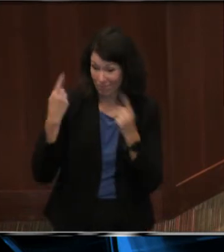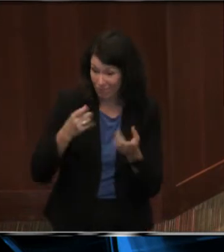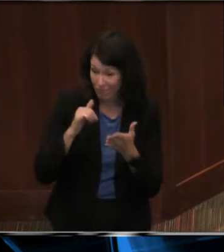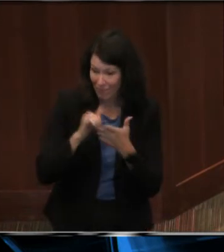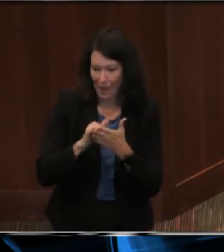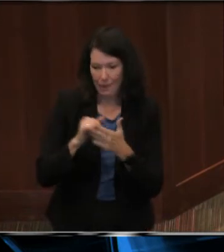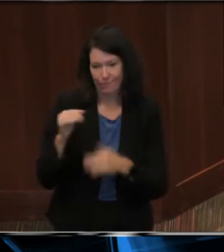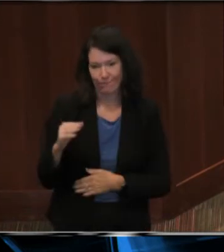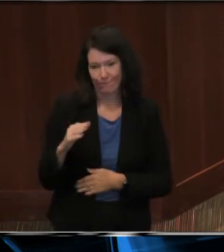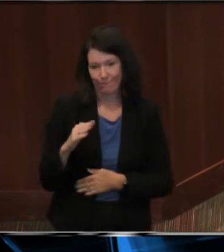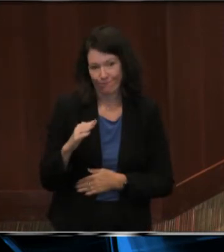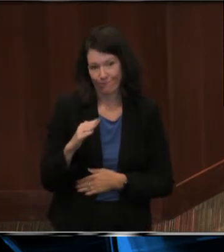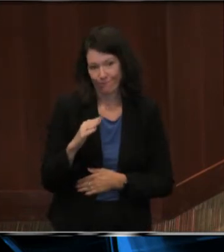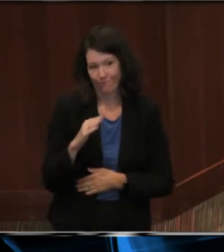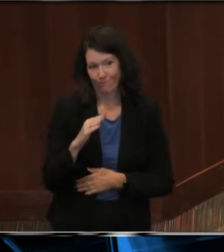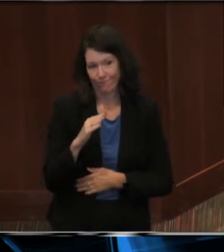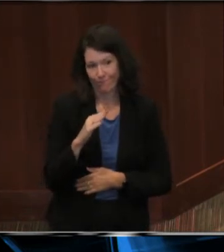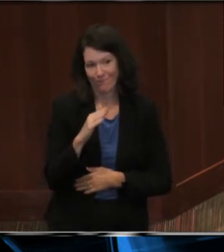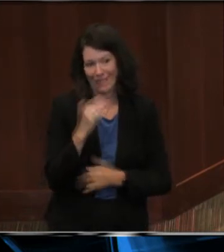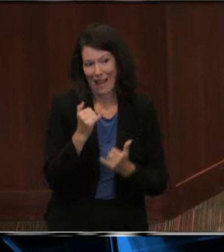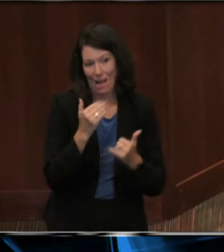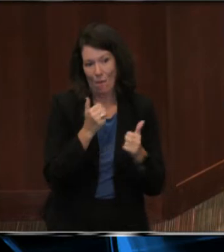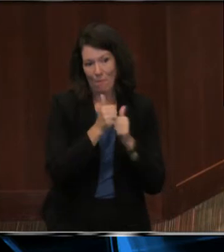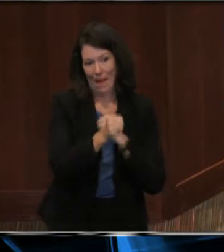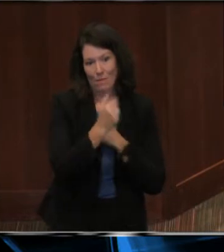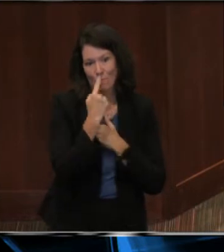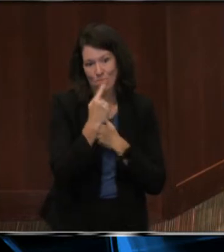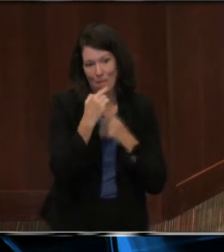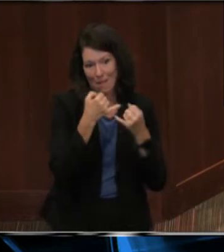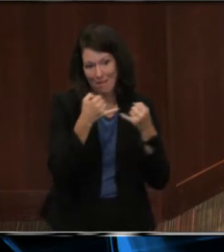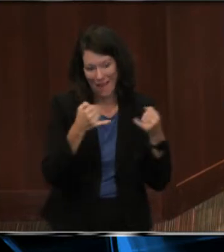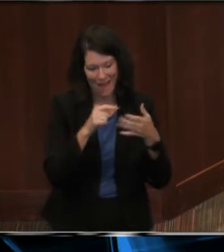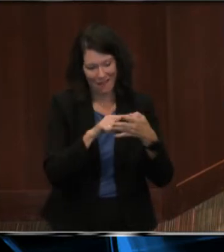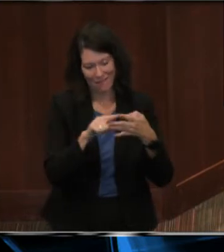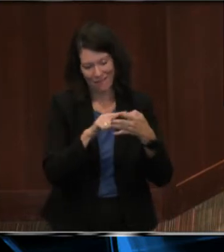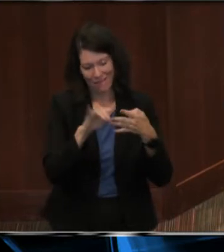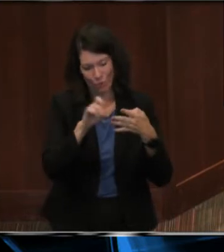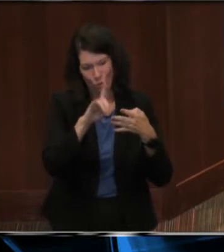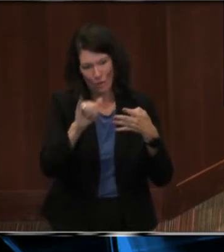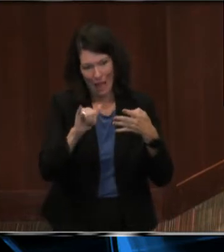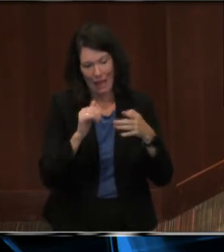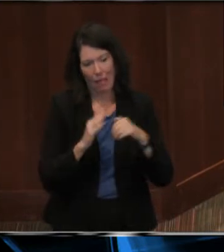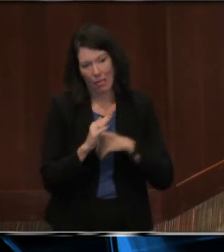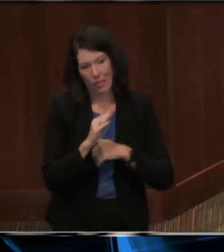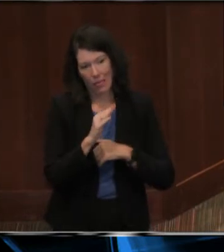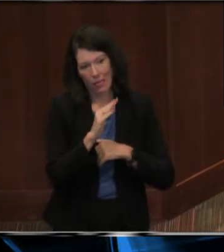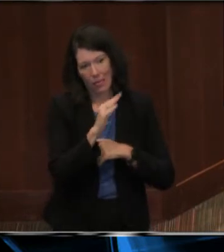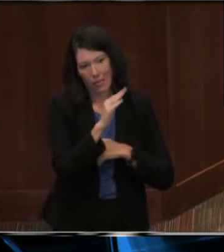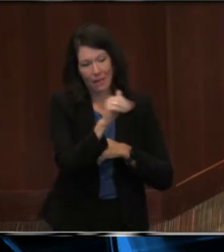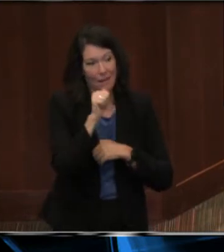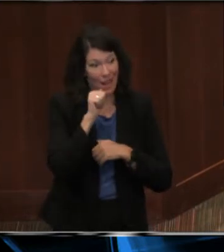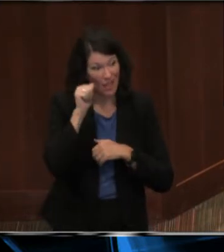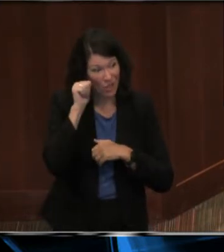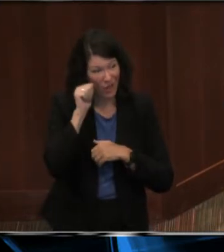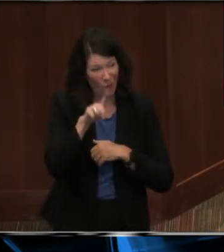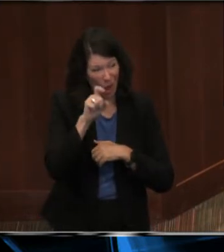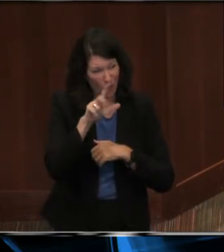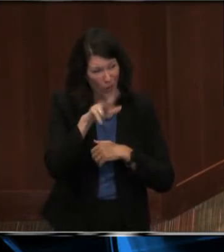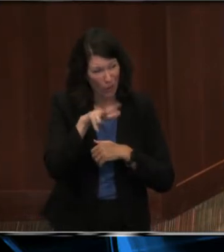have tracked upward, and we passed the red line in early July, and we continue to go. And yesterday, we